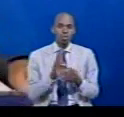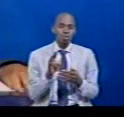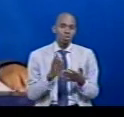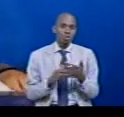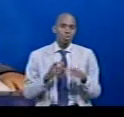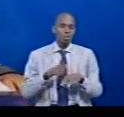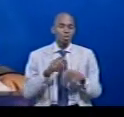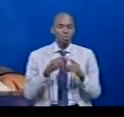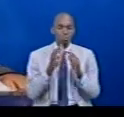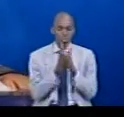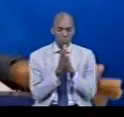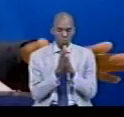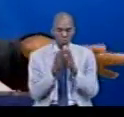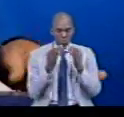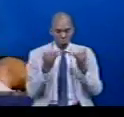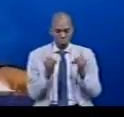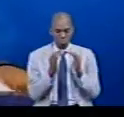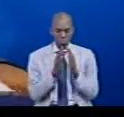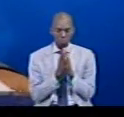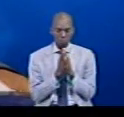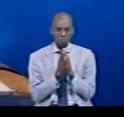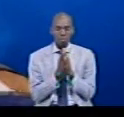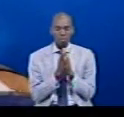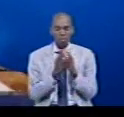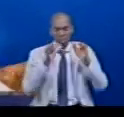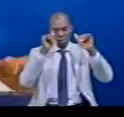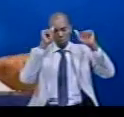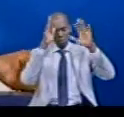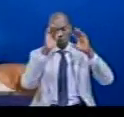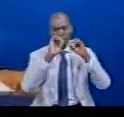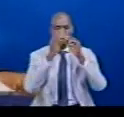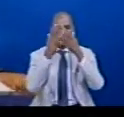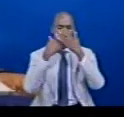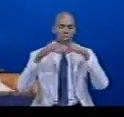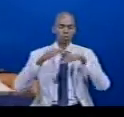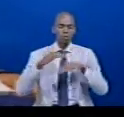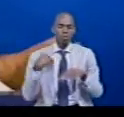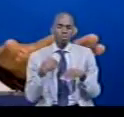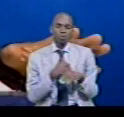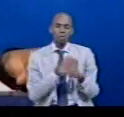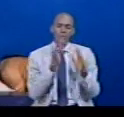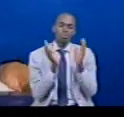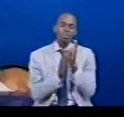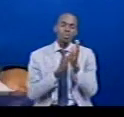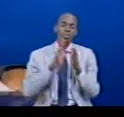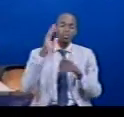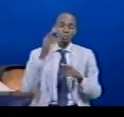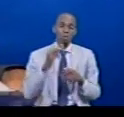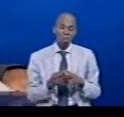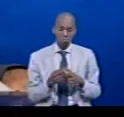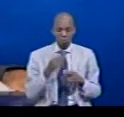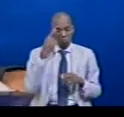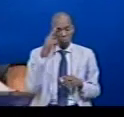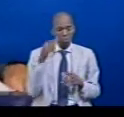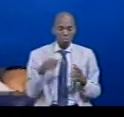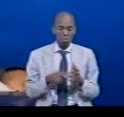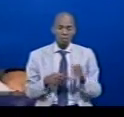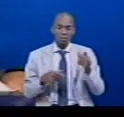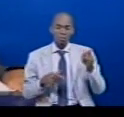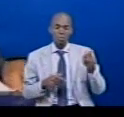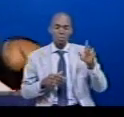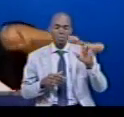Let's pray together. Father in heaven, we praise your name for this GCK